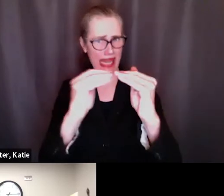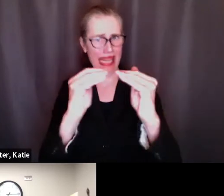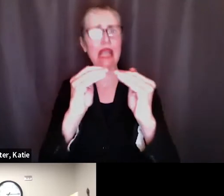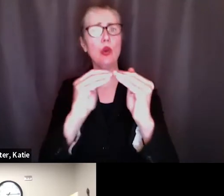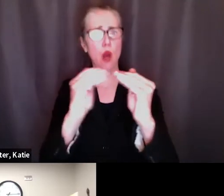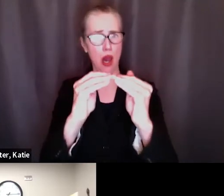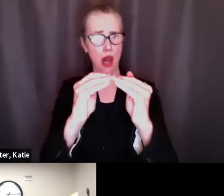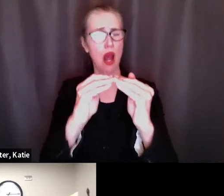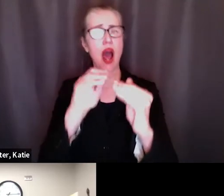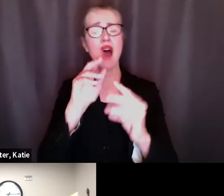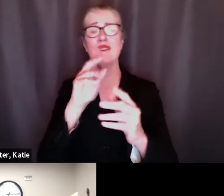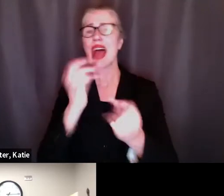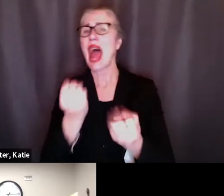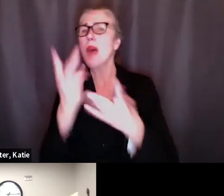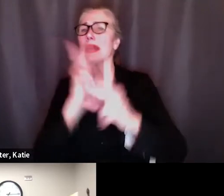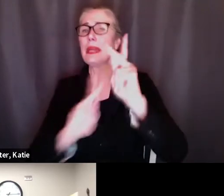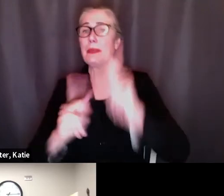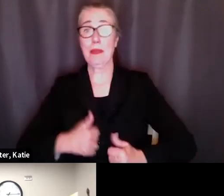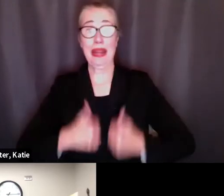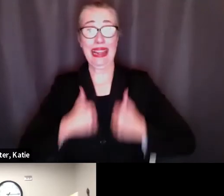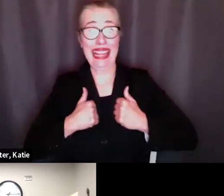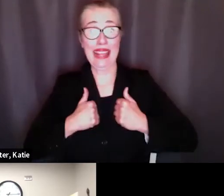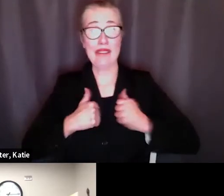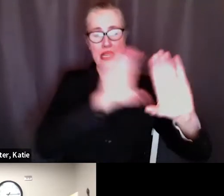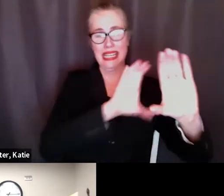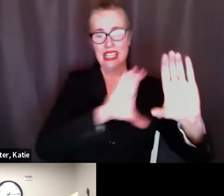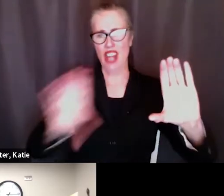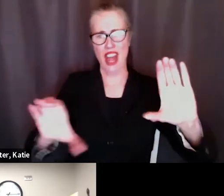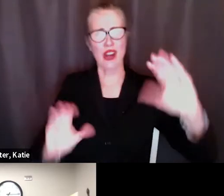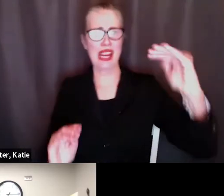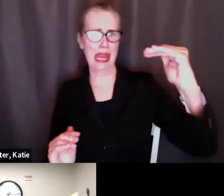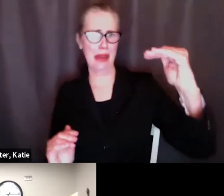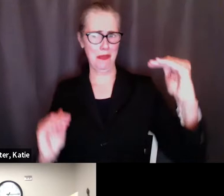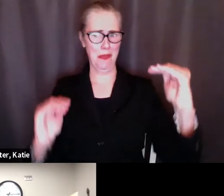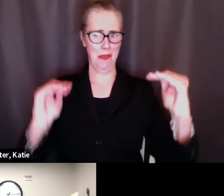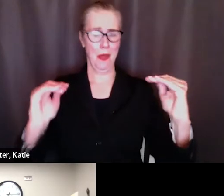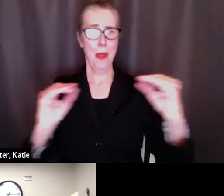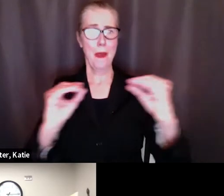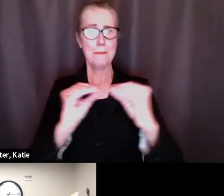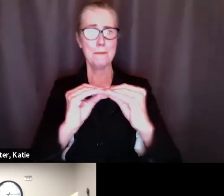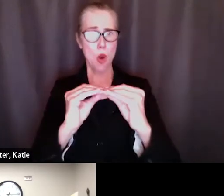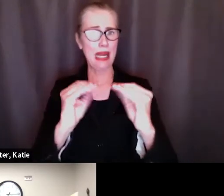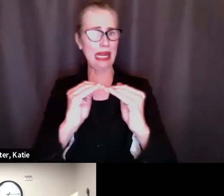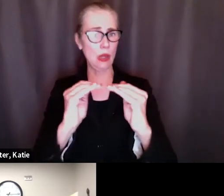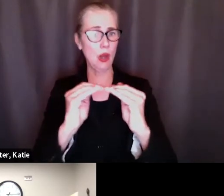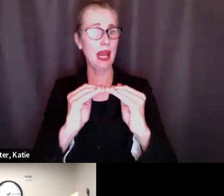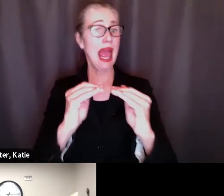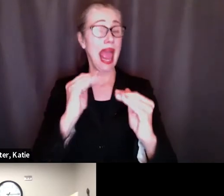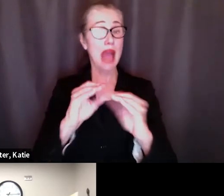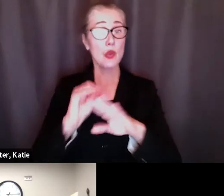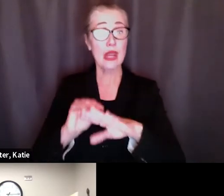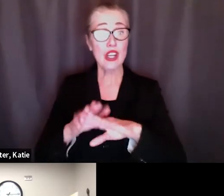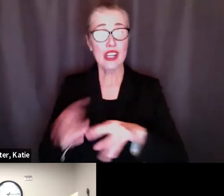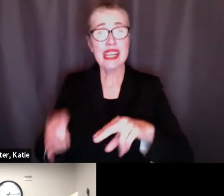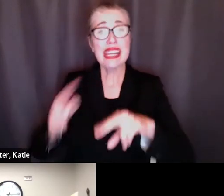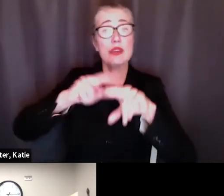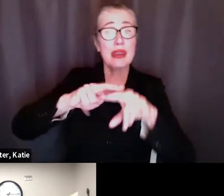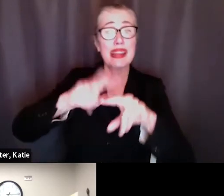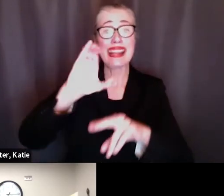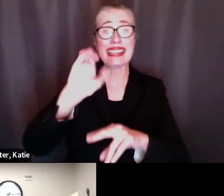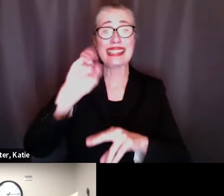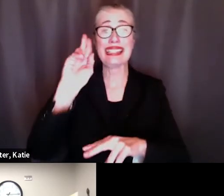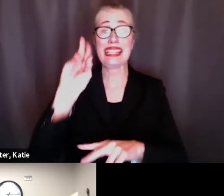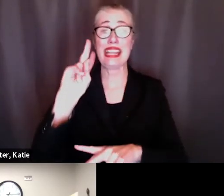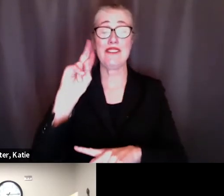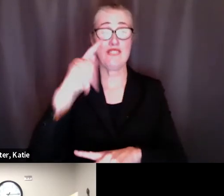inhabitants uh we were able to influence uh trustee area number two cbap and bump that up a little bit while still